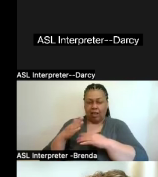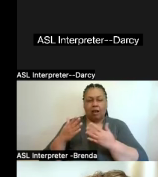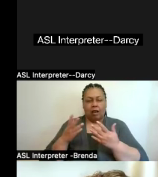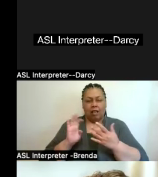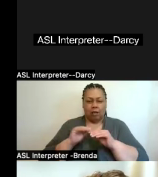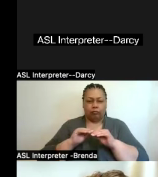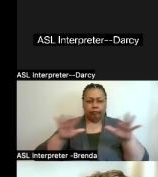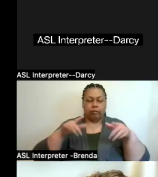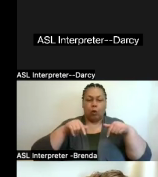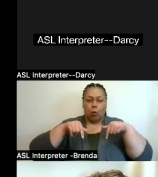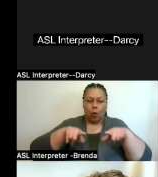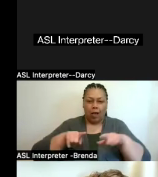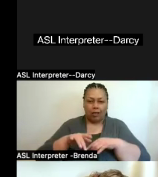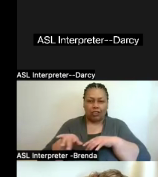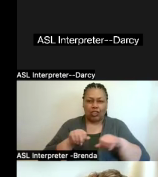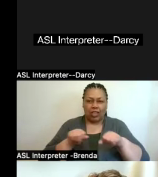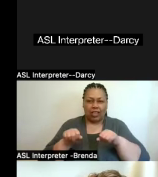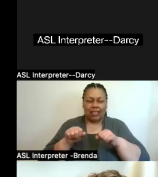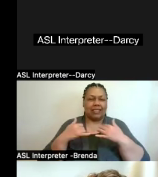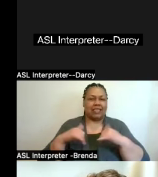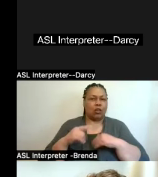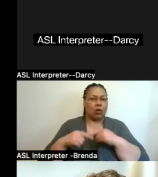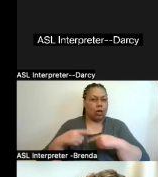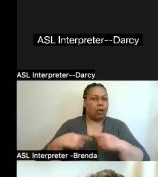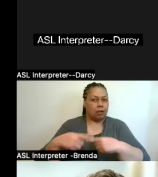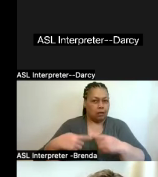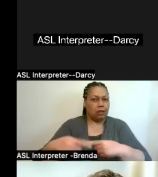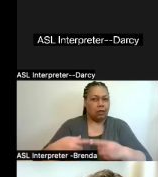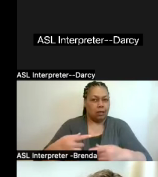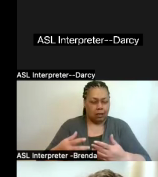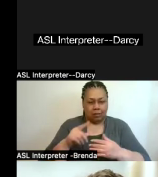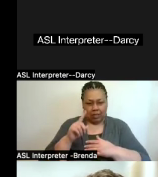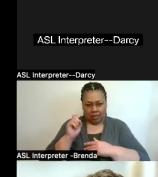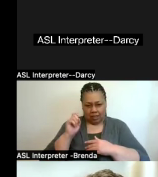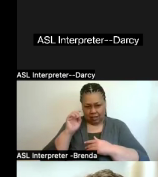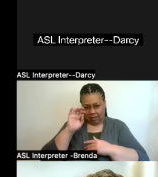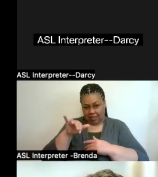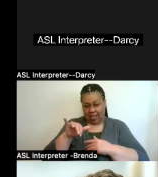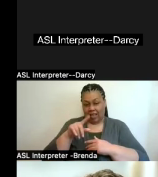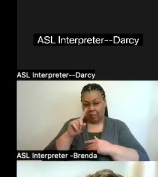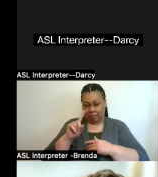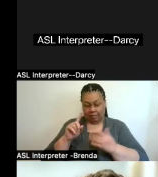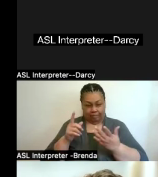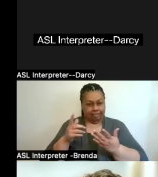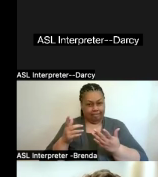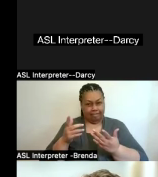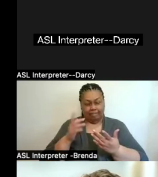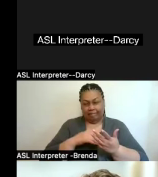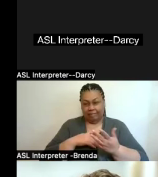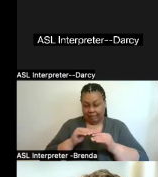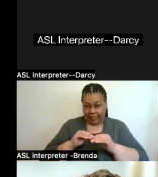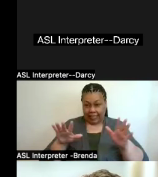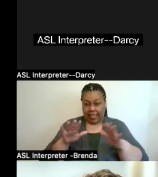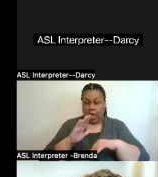issued while the shaking is still occurring. And so because of that, there is a trade-off between issuing